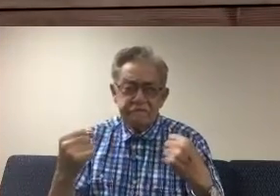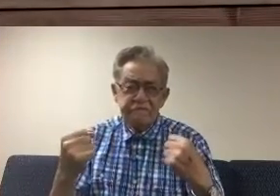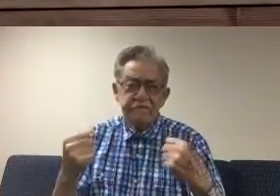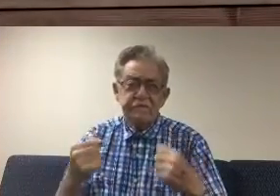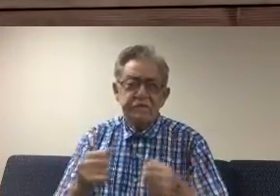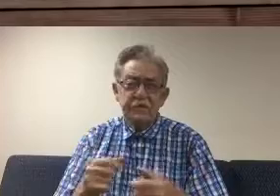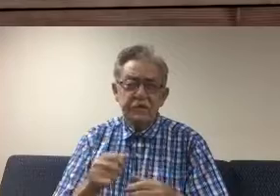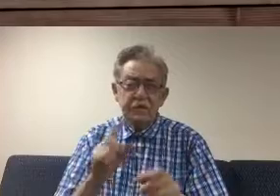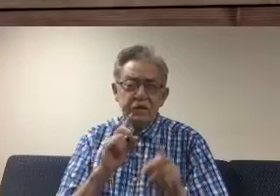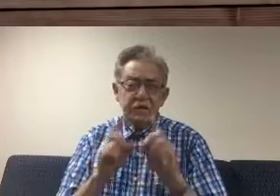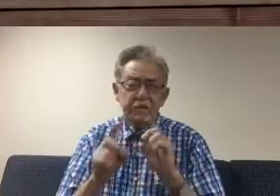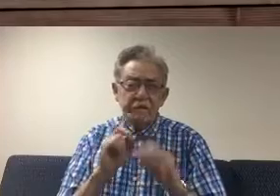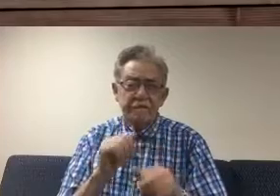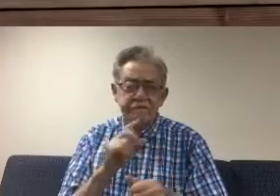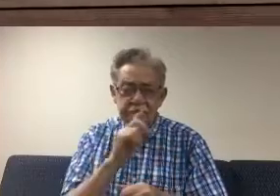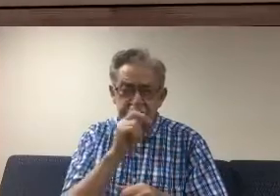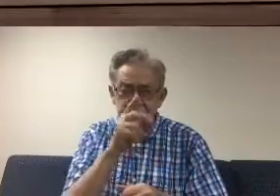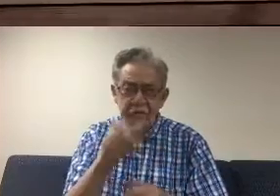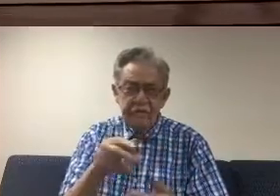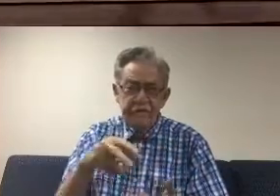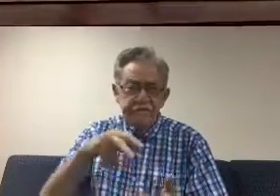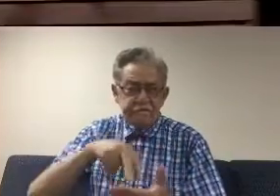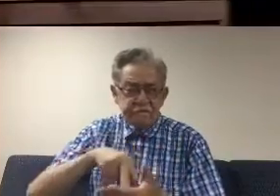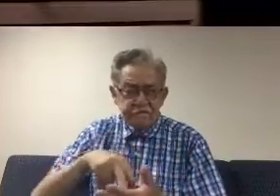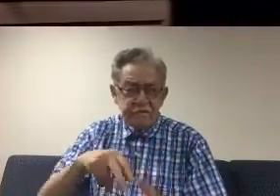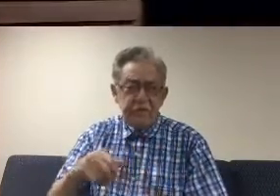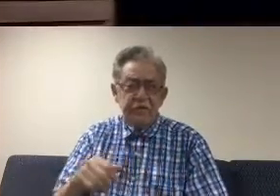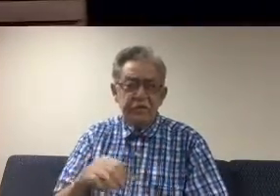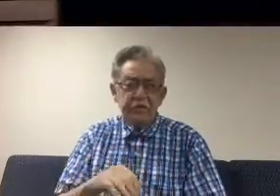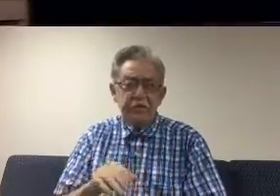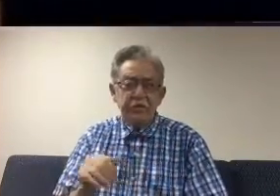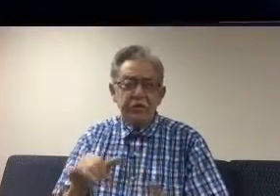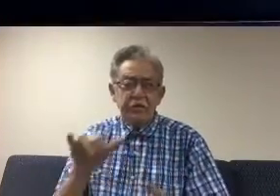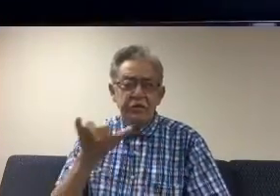tell truth from the standpoint of reality. Okay?